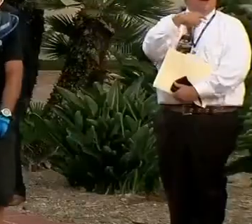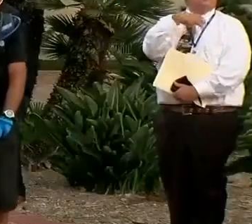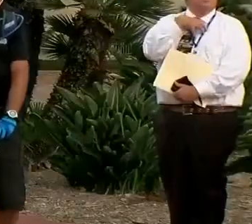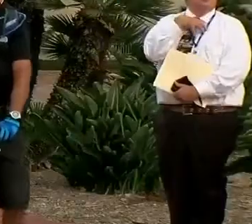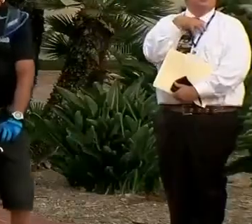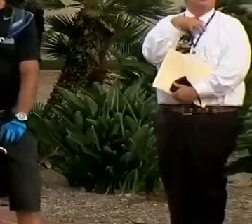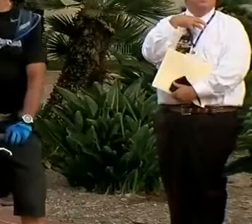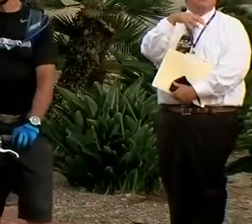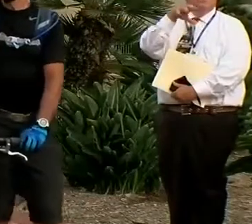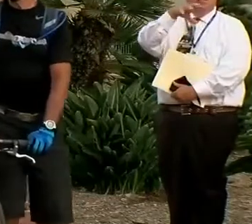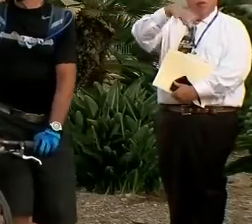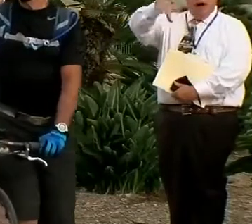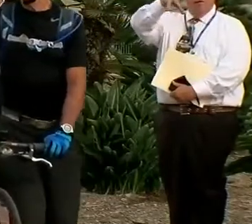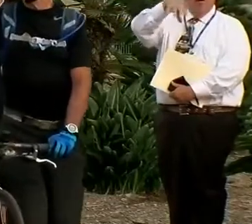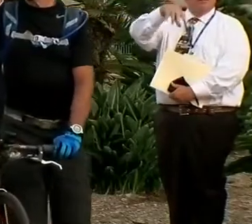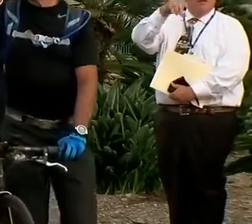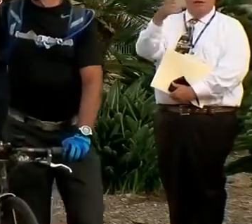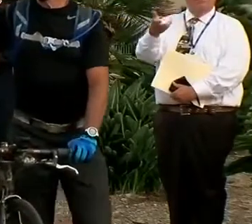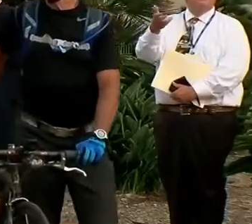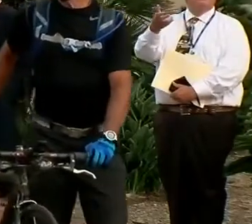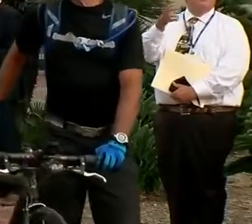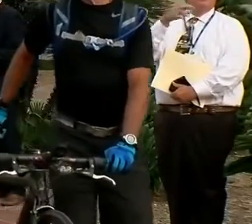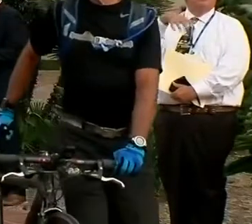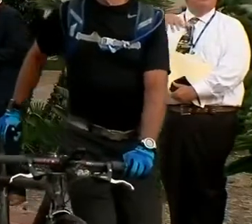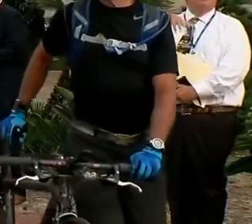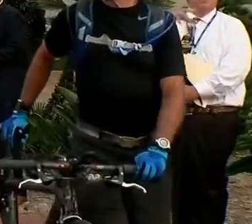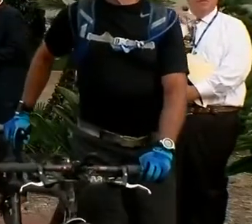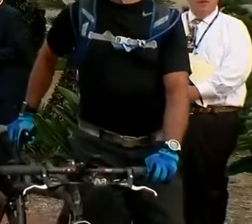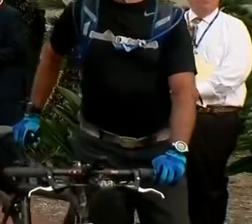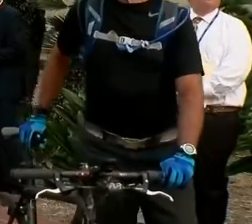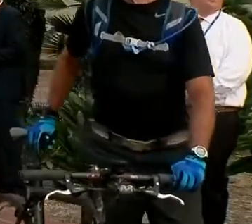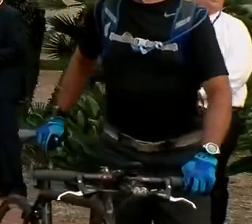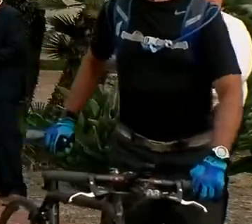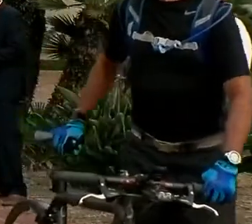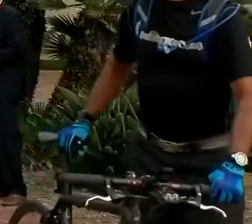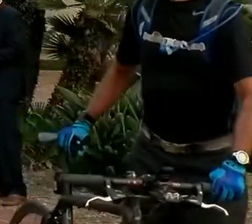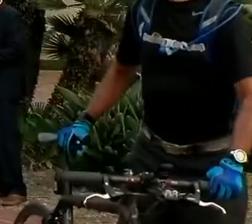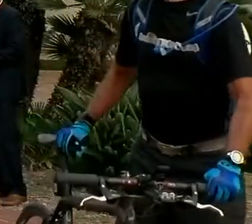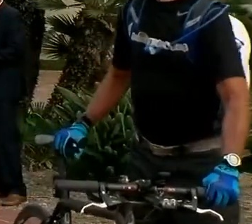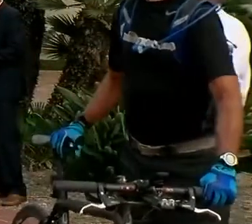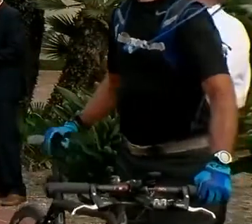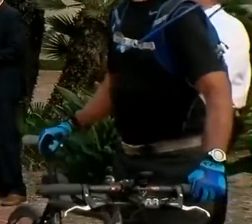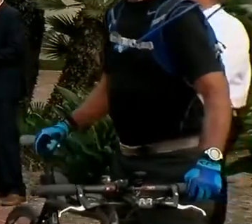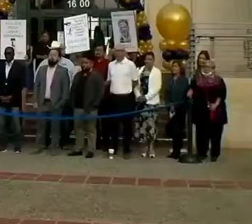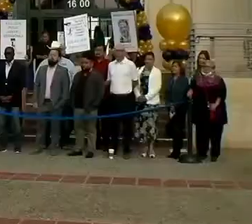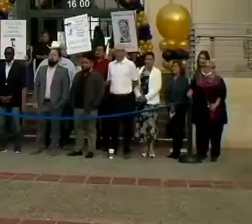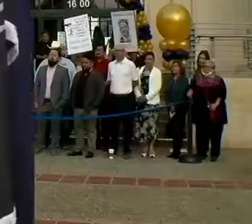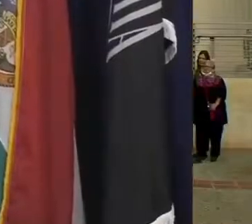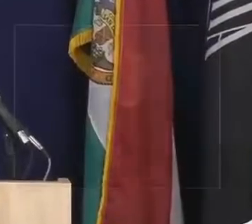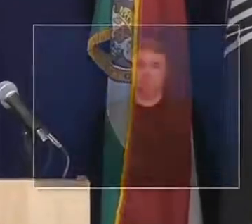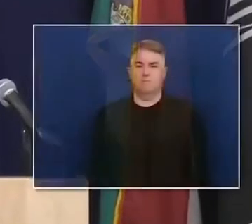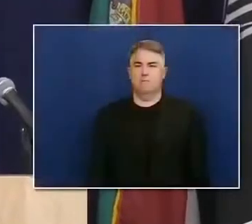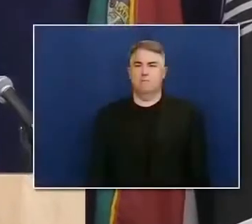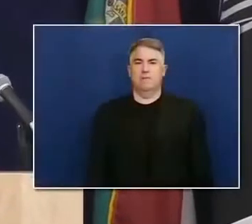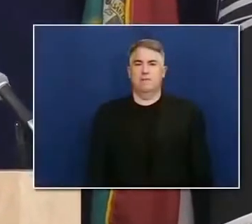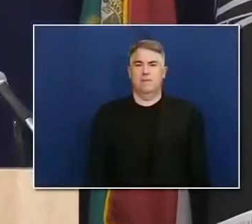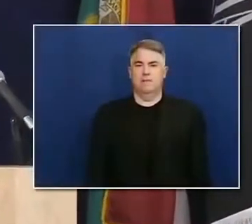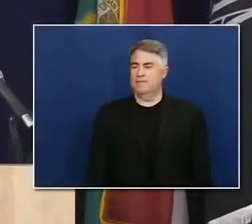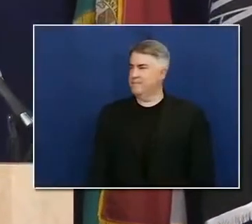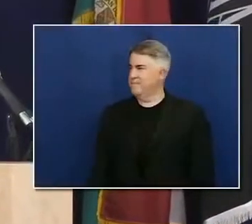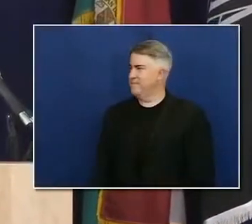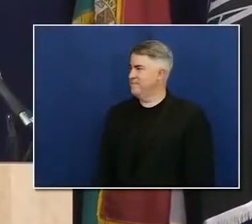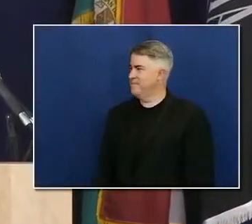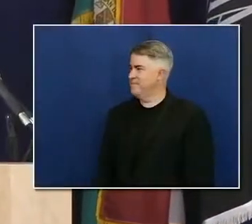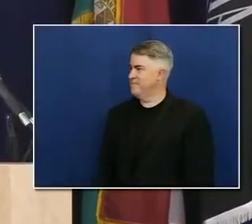economy. Supervisor Nora Vargas also highlighted the development of the vaccine that made the reopening possible. The county also held